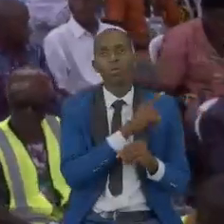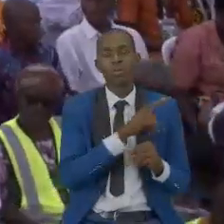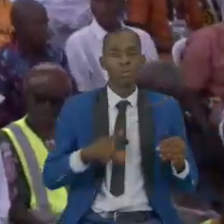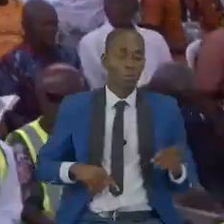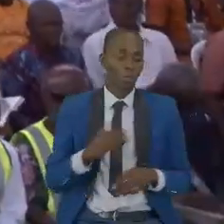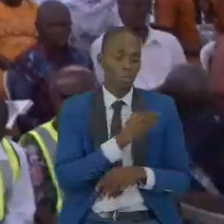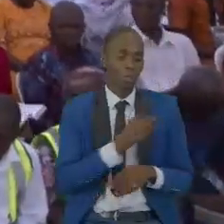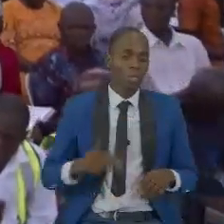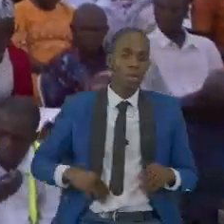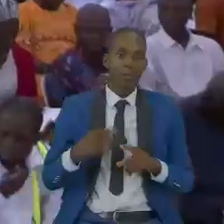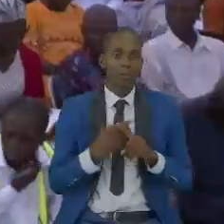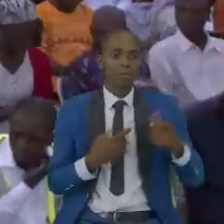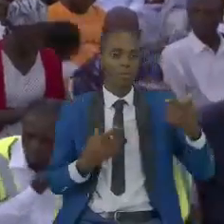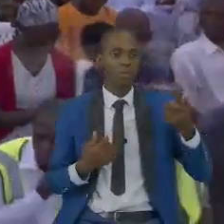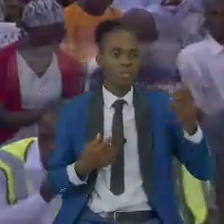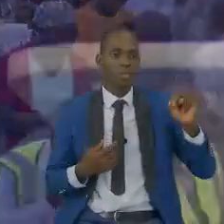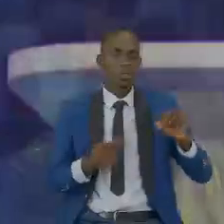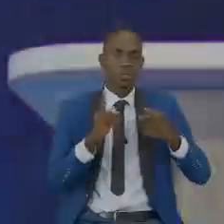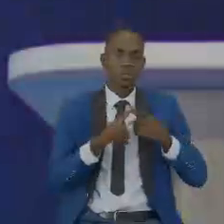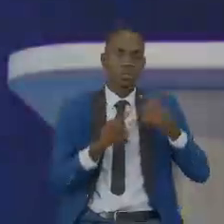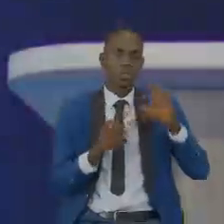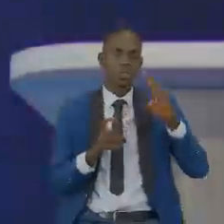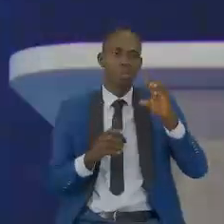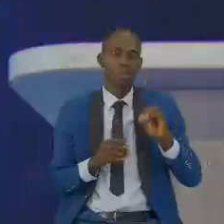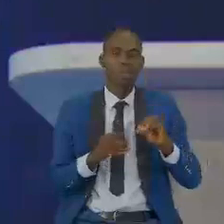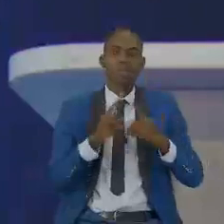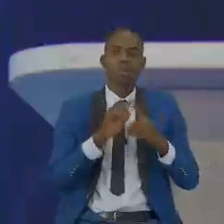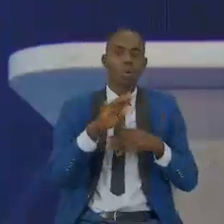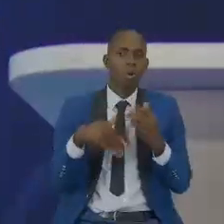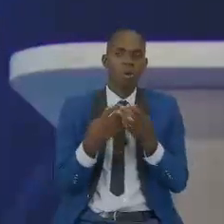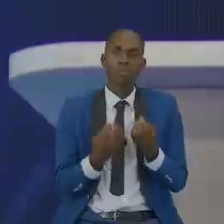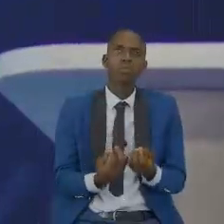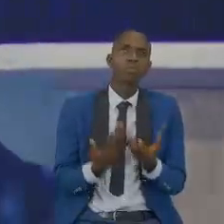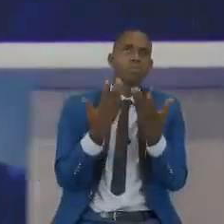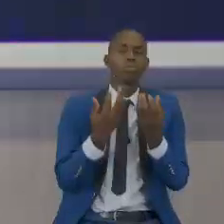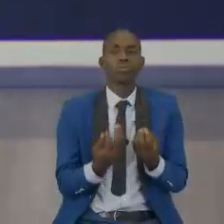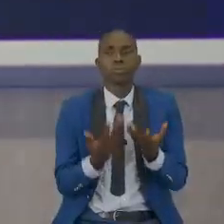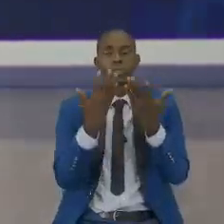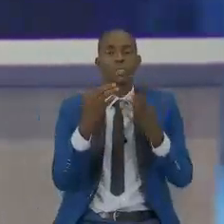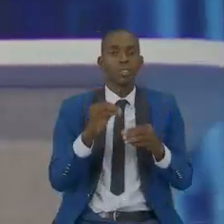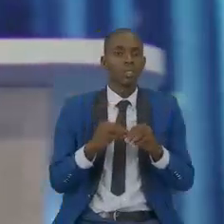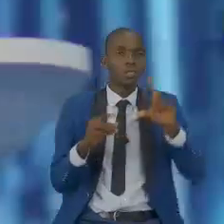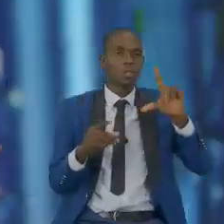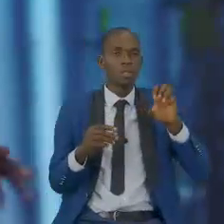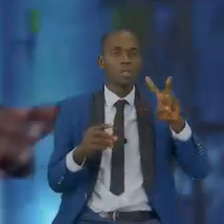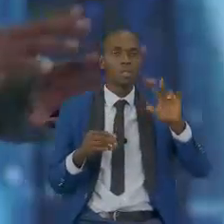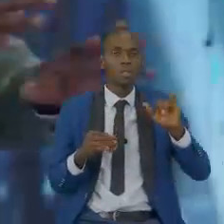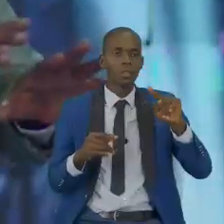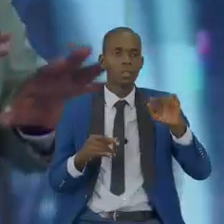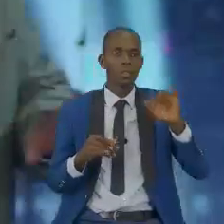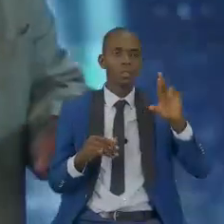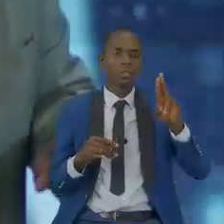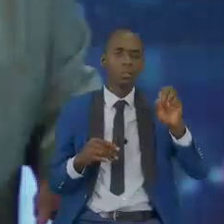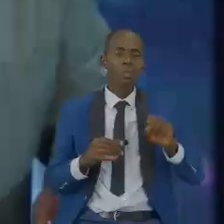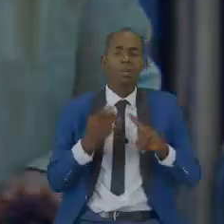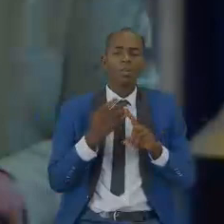to Exodus, to all the sacrifices in Leviticus, and to the promise and prophecy coming